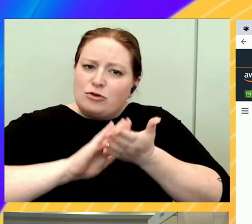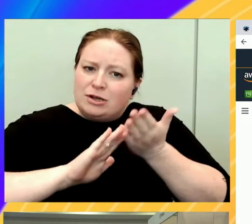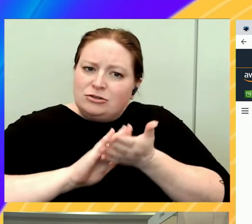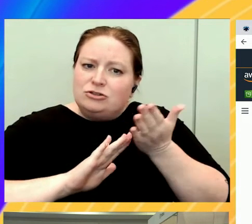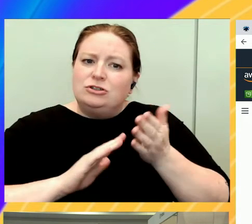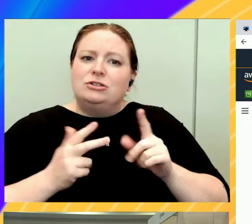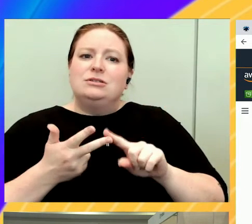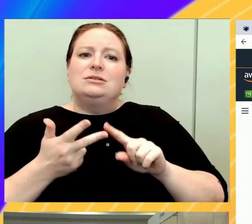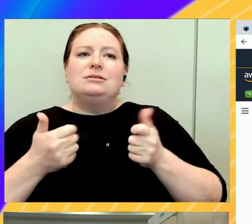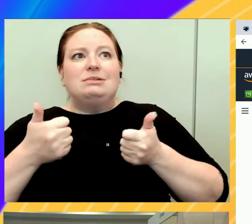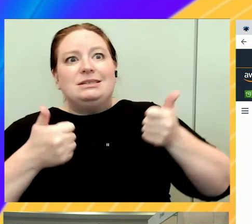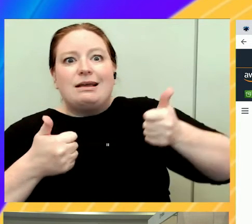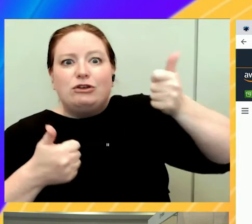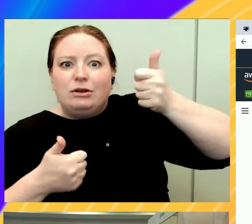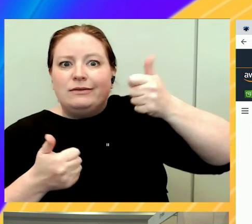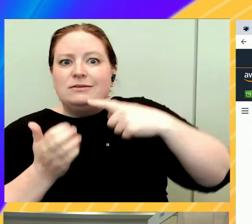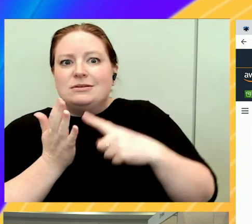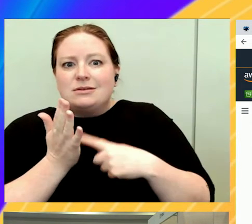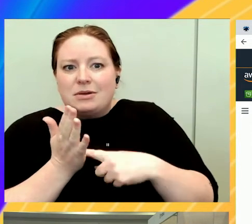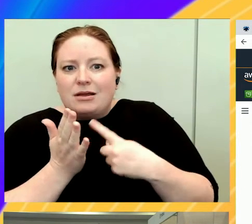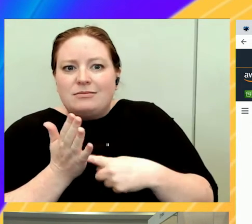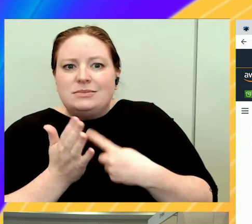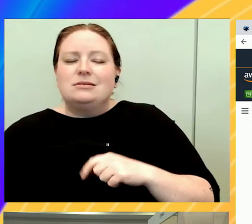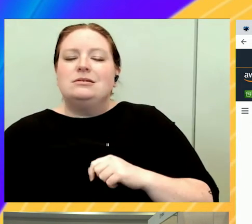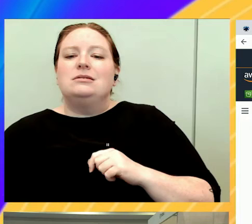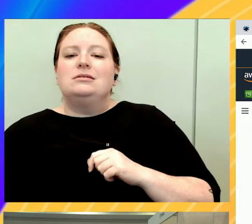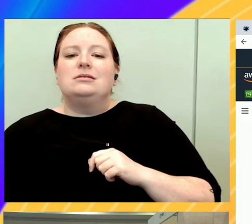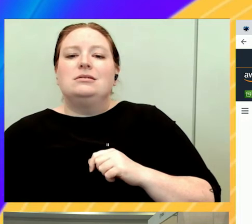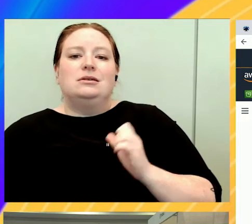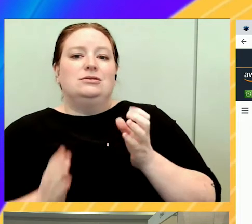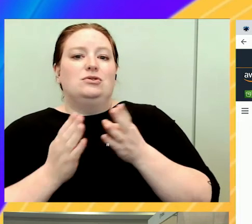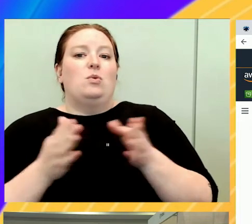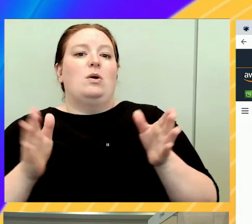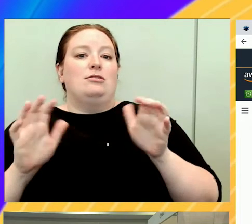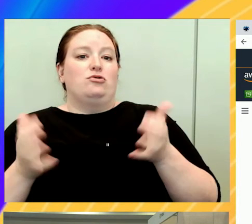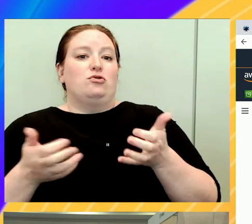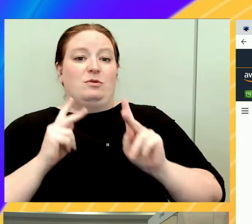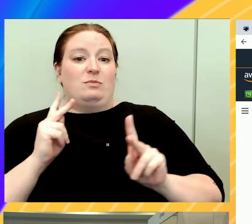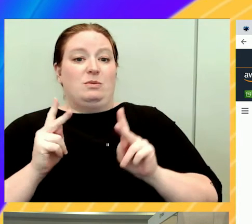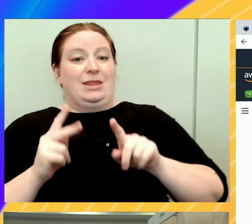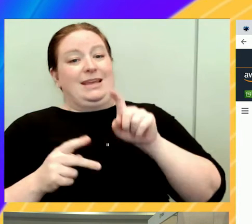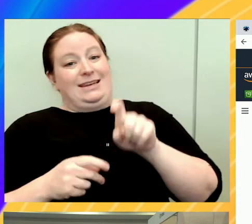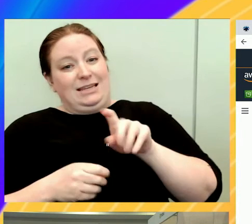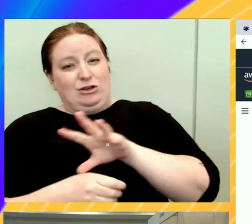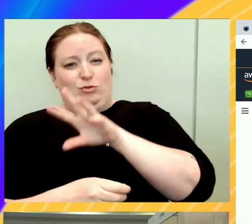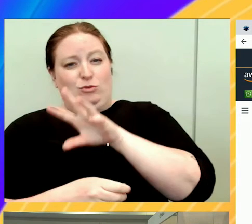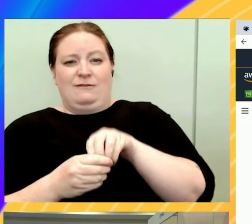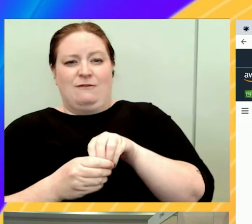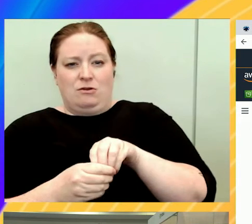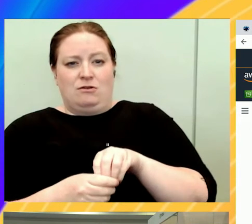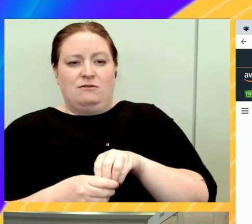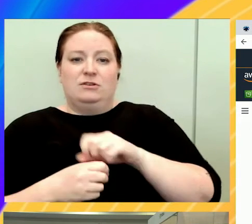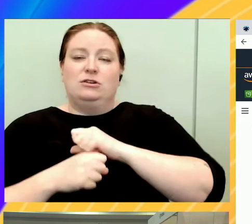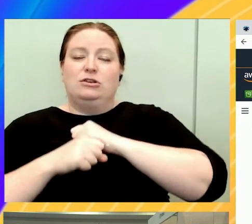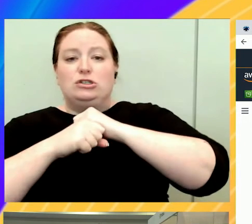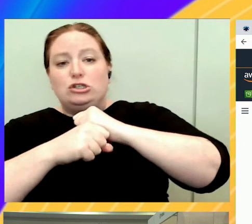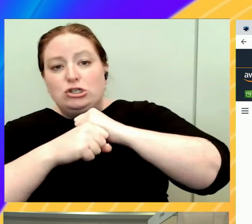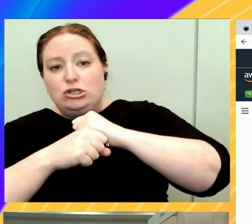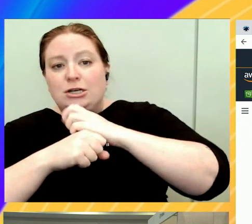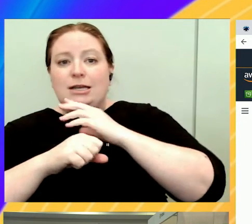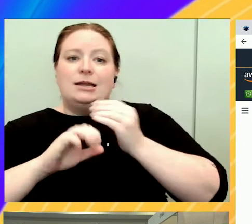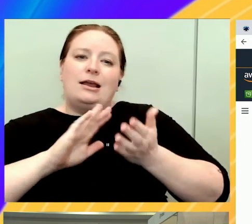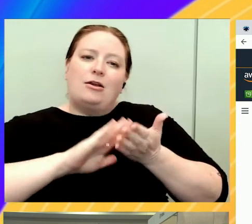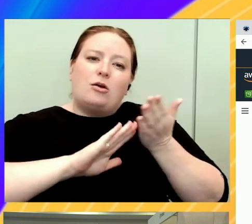executives sometimes. Exactly. A wide group of people that need to be involved in this. Yeah, probably like security, operations,